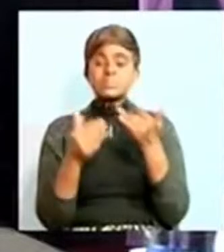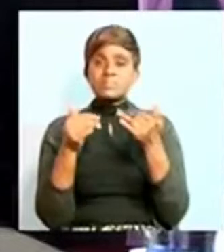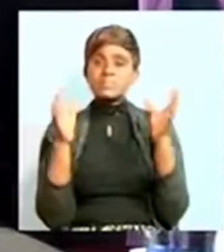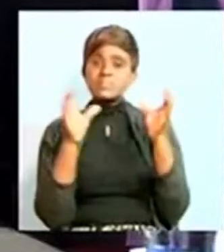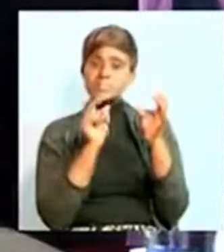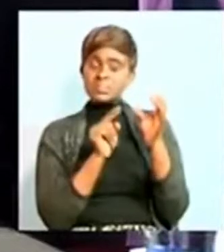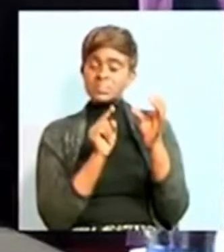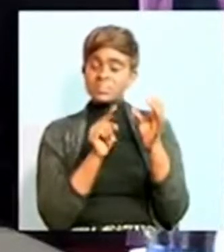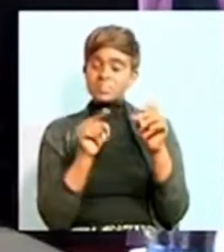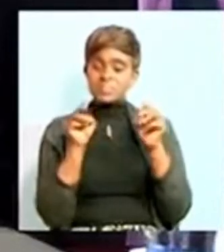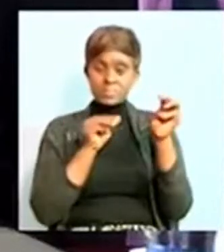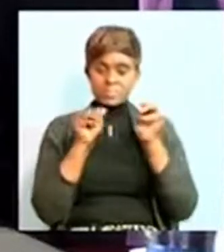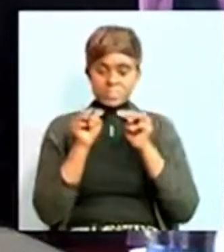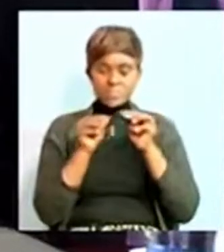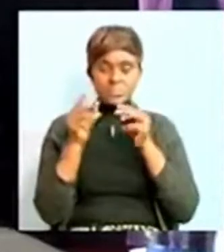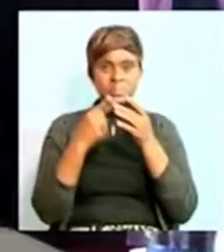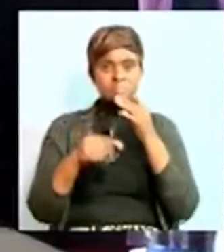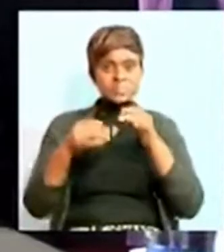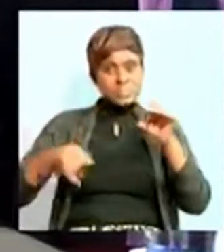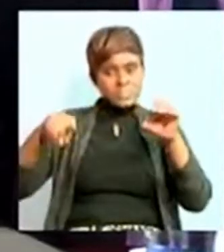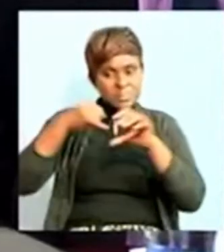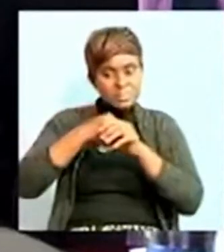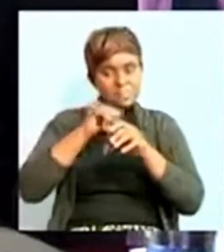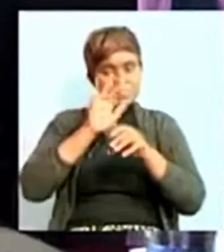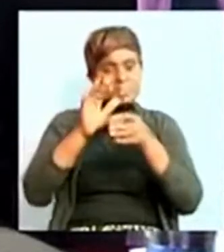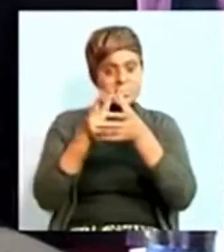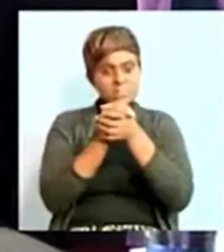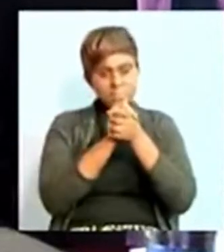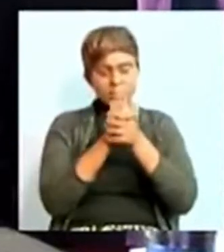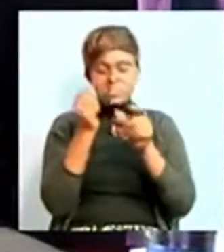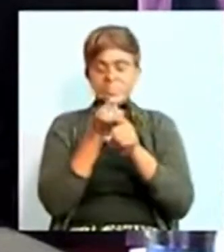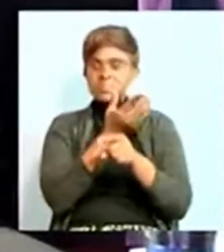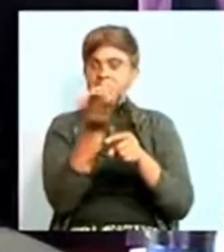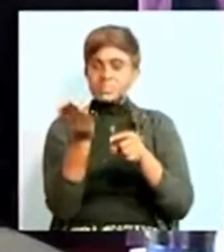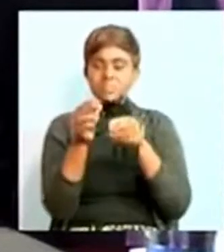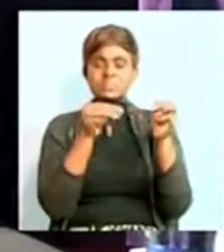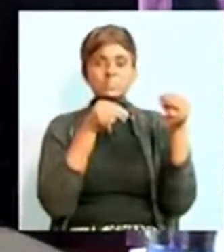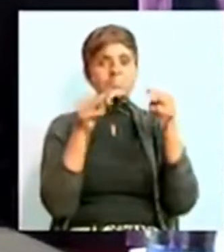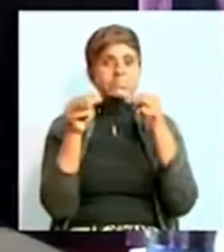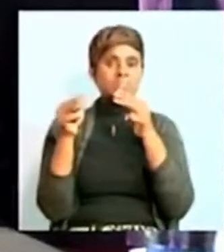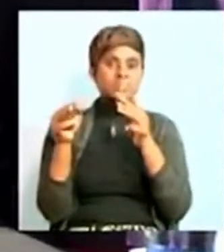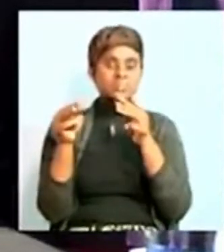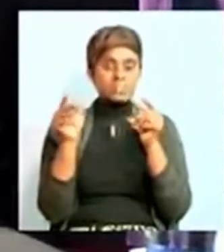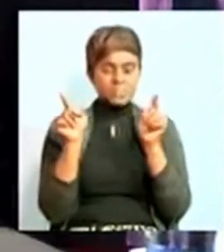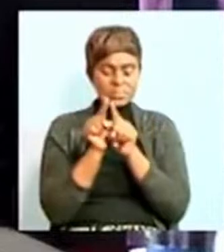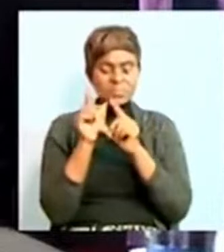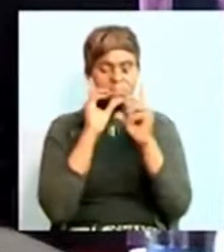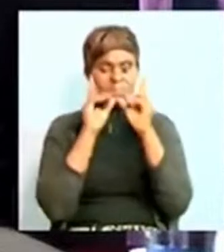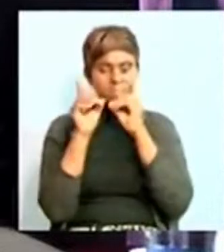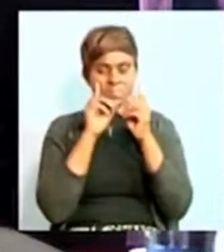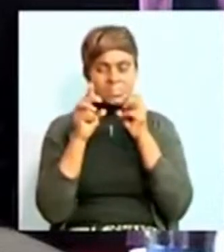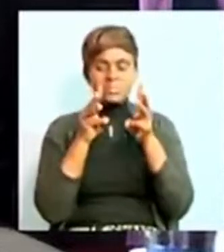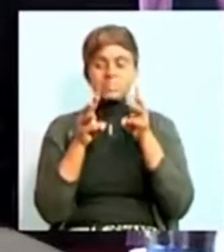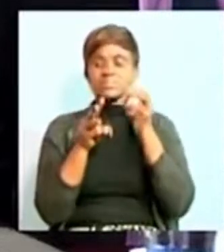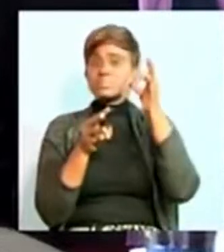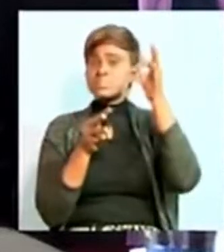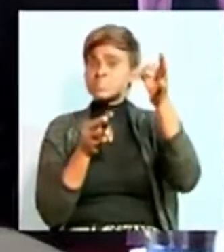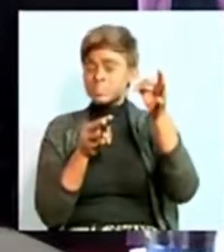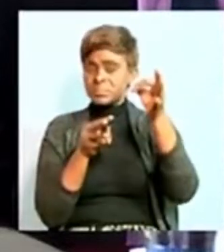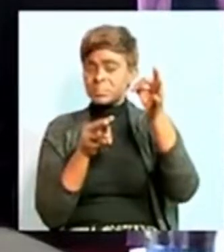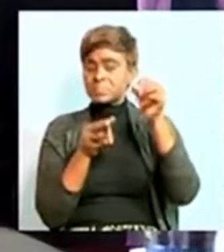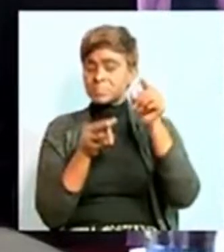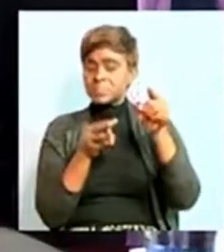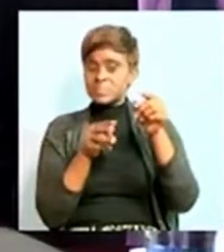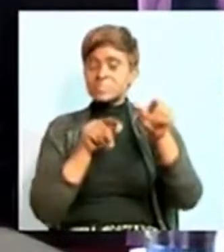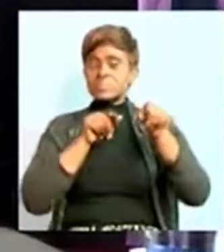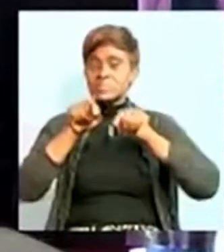council managed to engage the cooperatives from these respective markets to discuss the way forward on